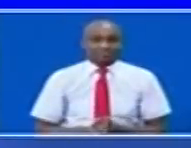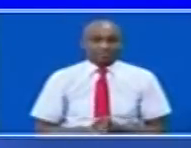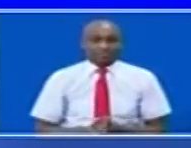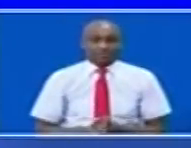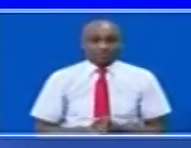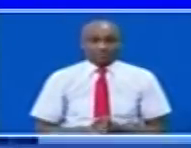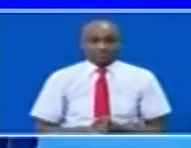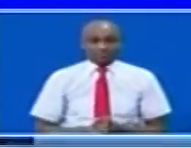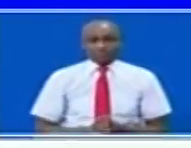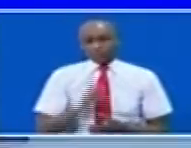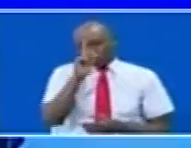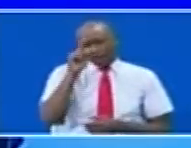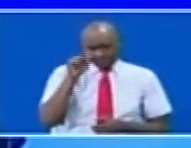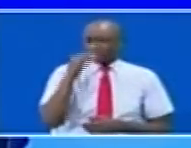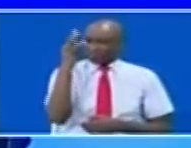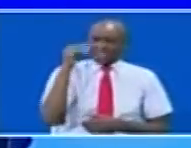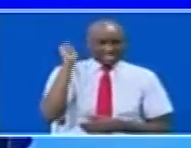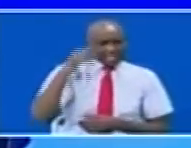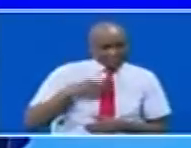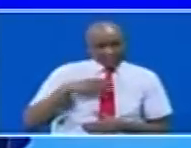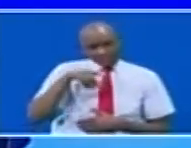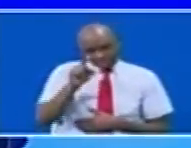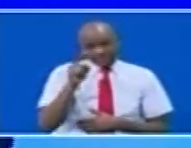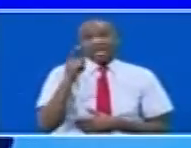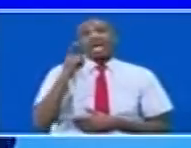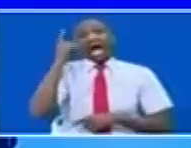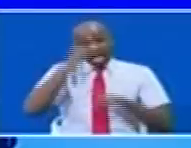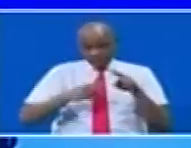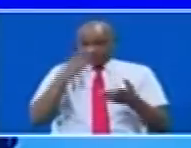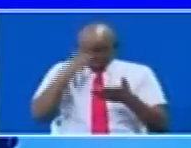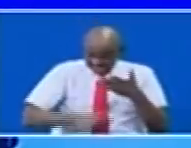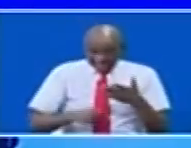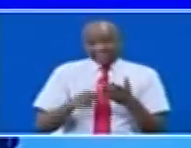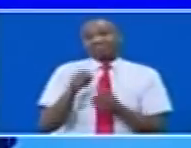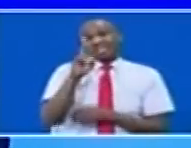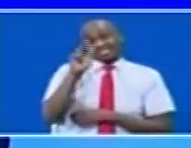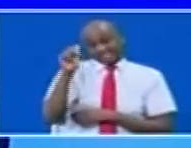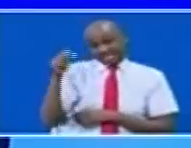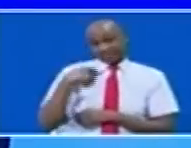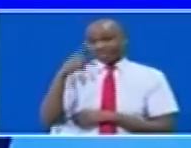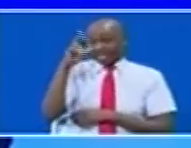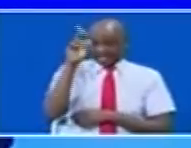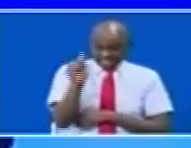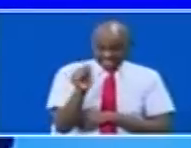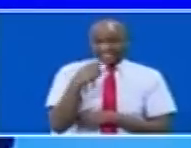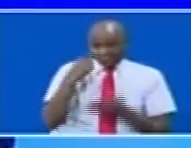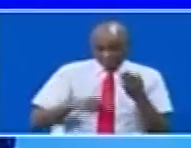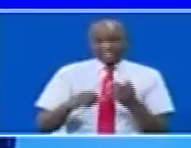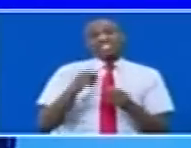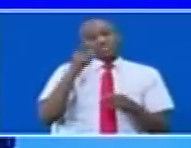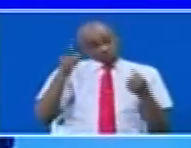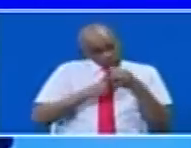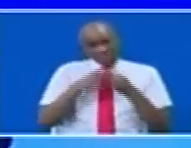Meanwhile, over 1.2 million Kenyans have filed their annual tax returns through the iTax system so far as the June 30th